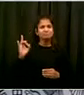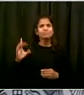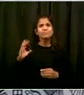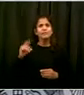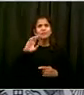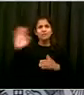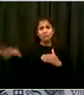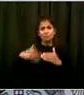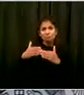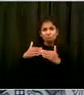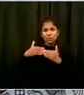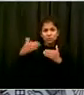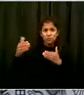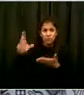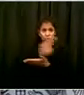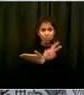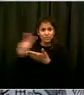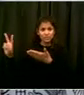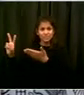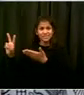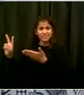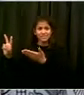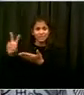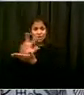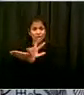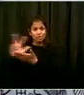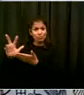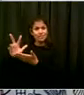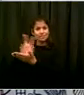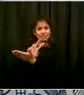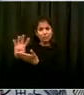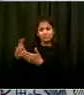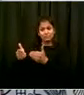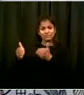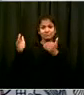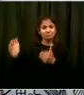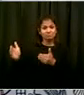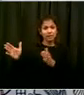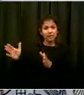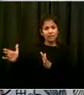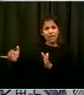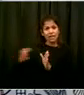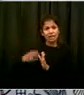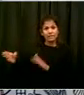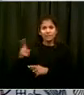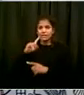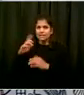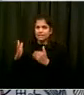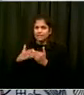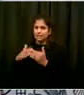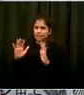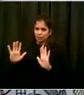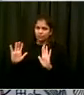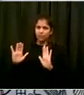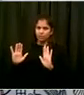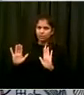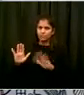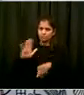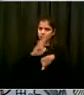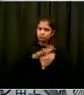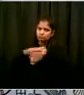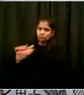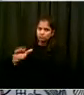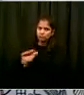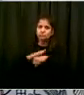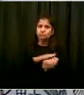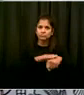tough in this city as we fight back against a new threat. And we got a lot of material to cover today, but I want to start